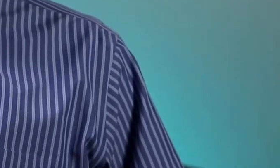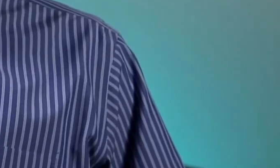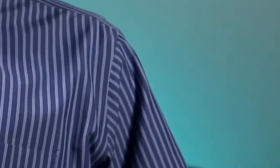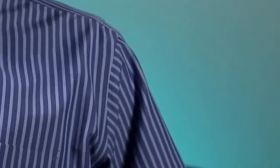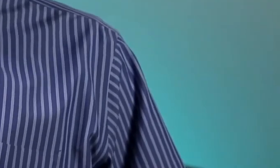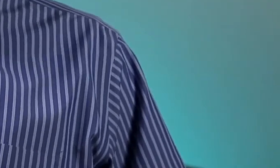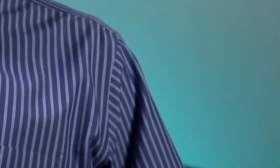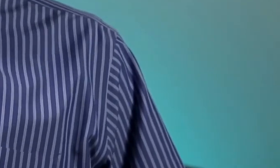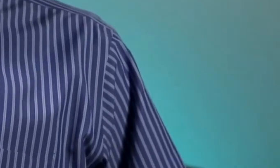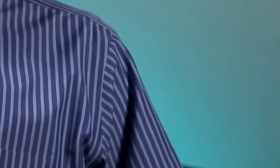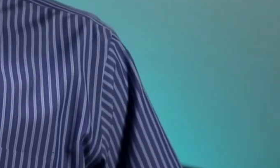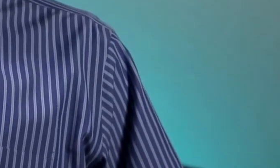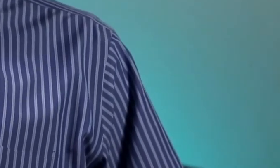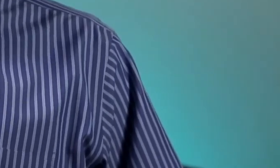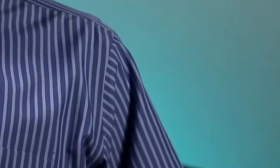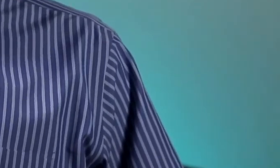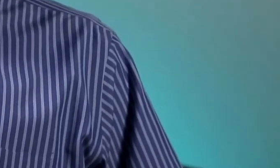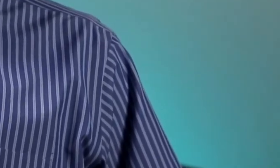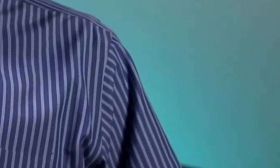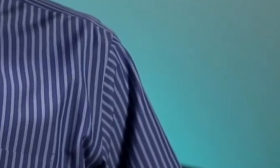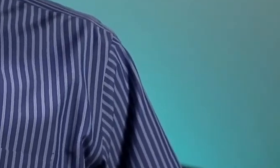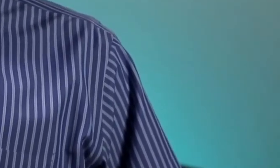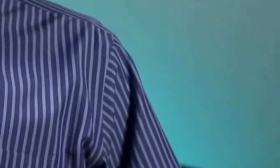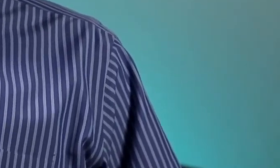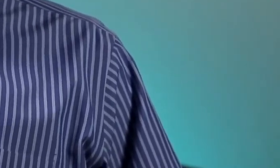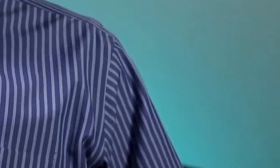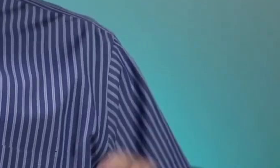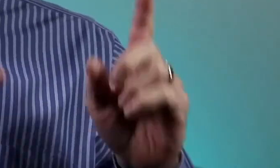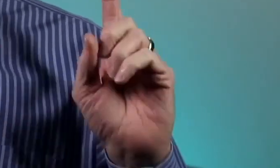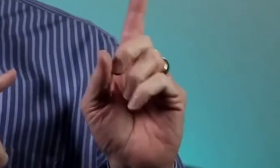it. Also, a reminder, if you have a prayer request or a